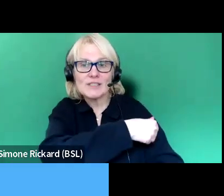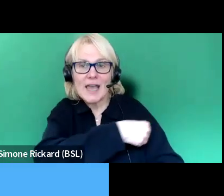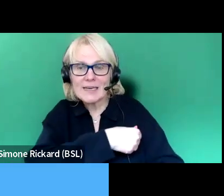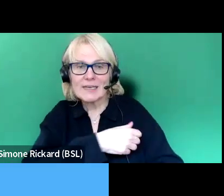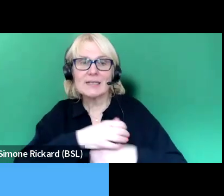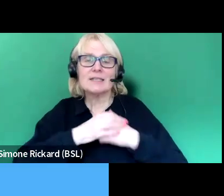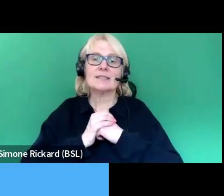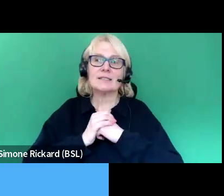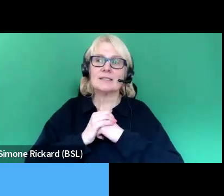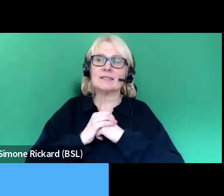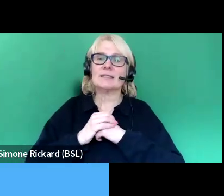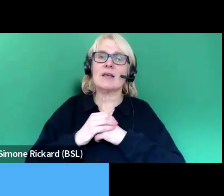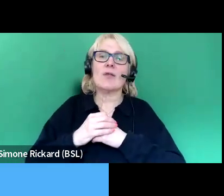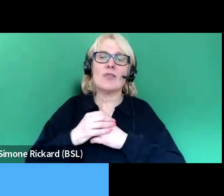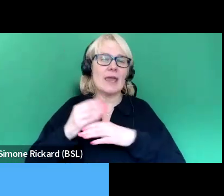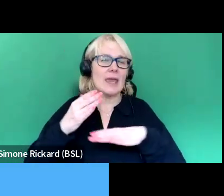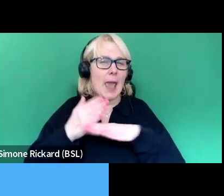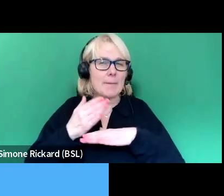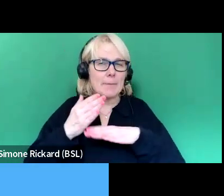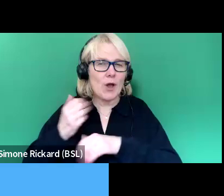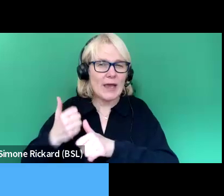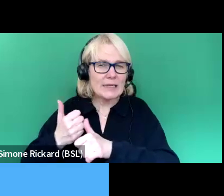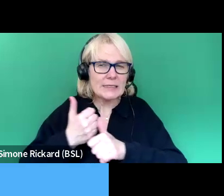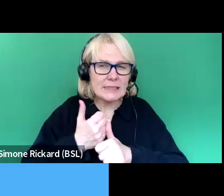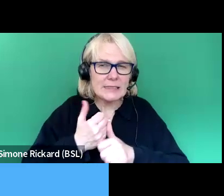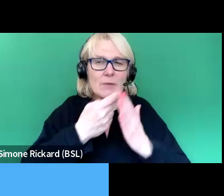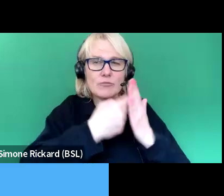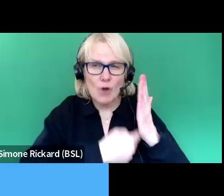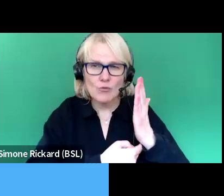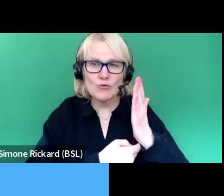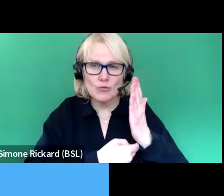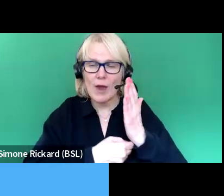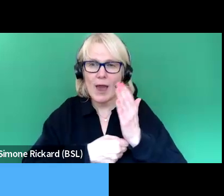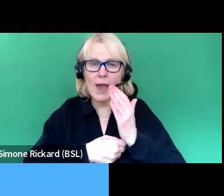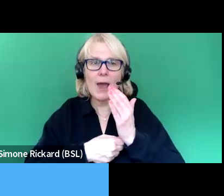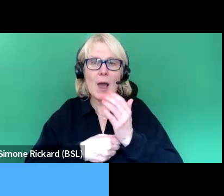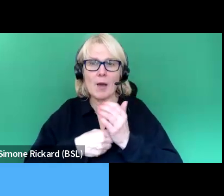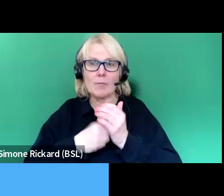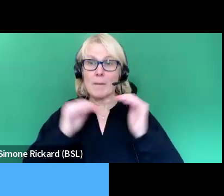employee assistance programme was fit for purpose and offered counselling.